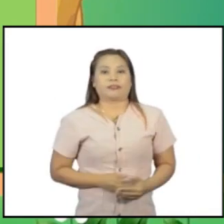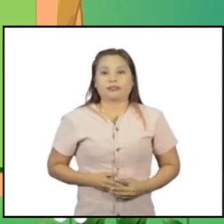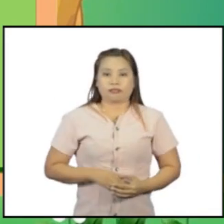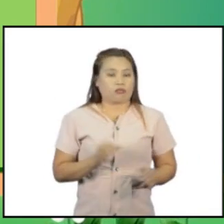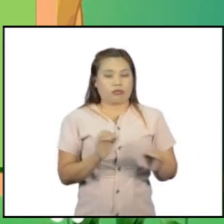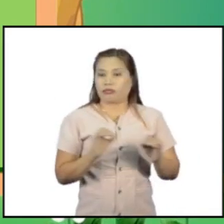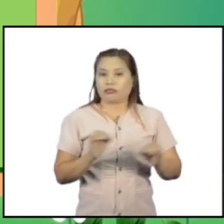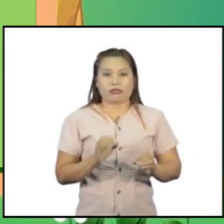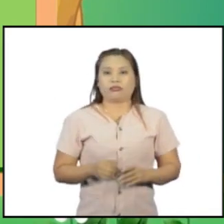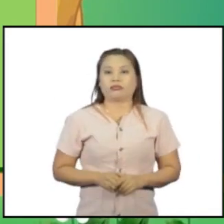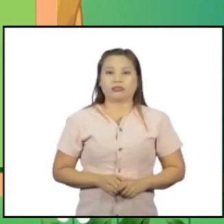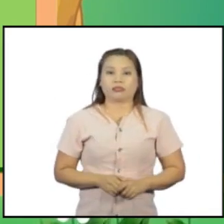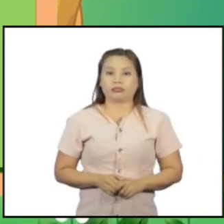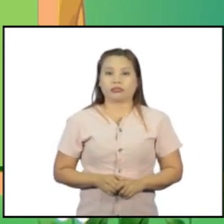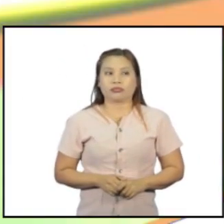back.